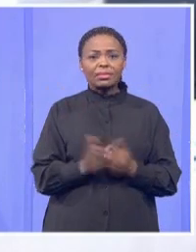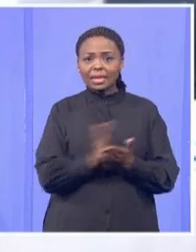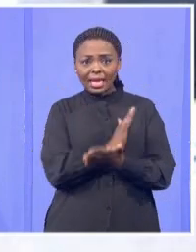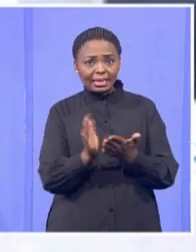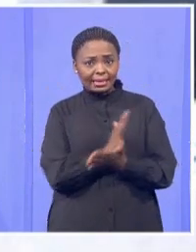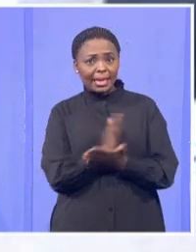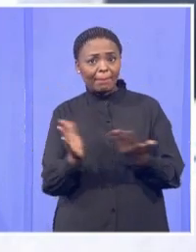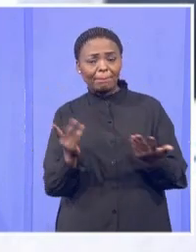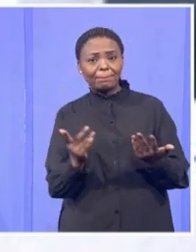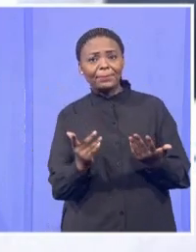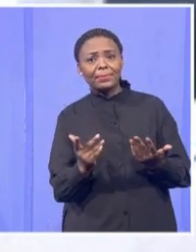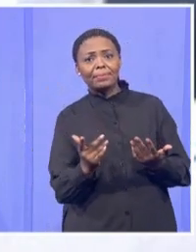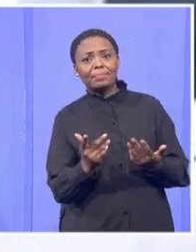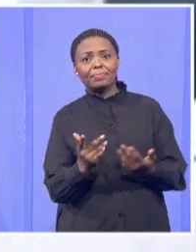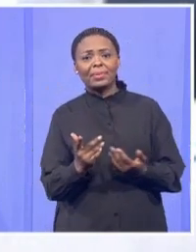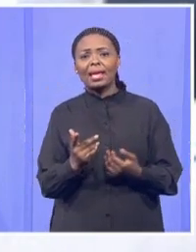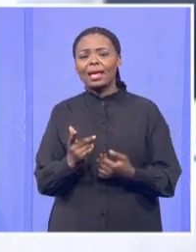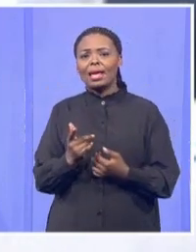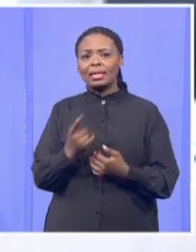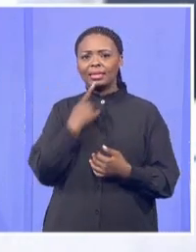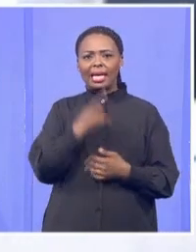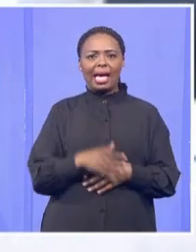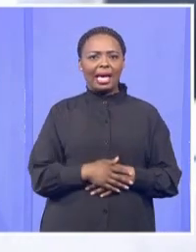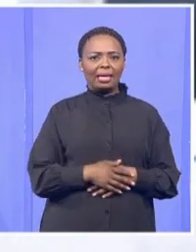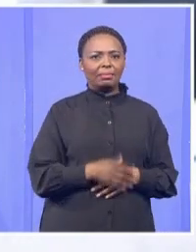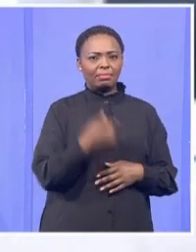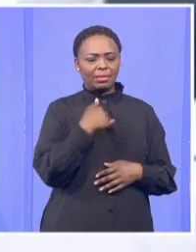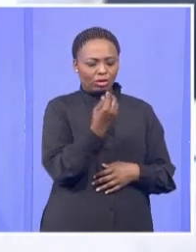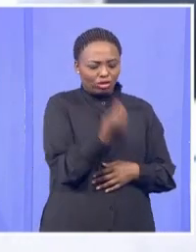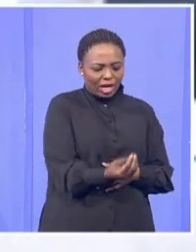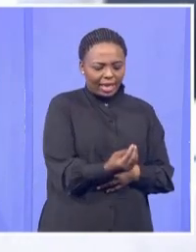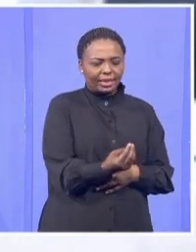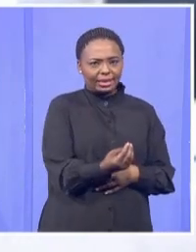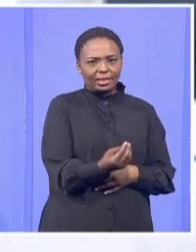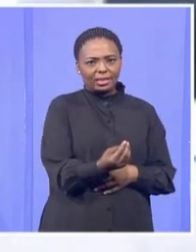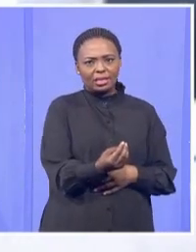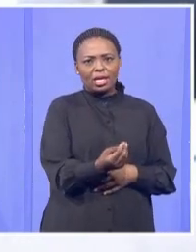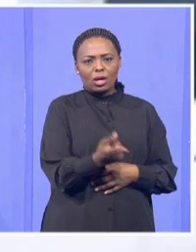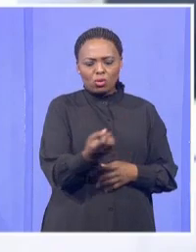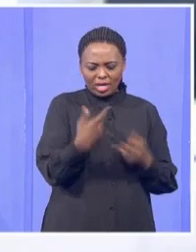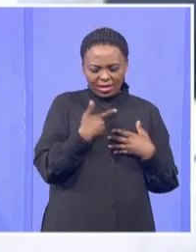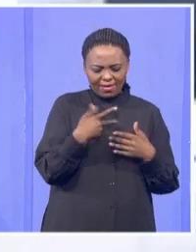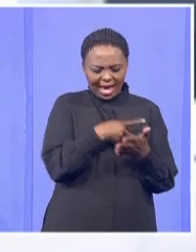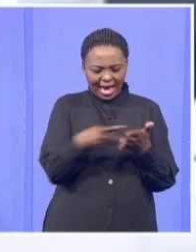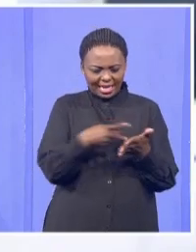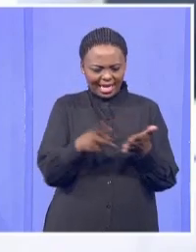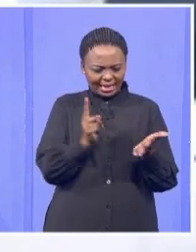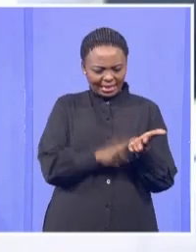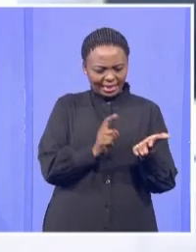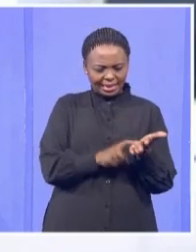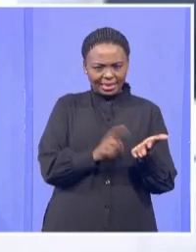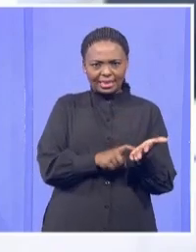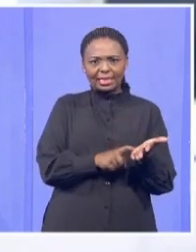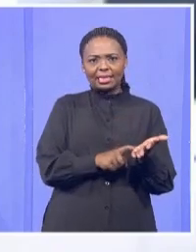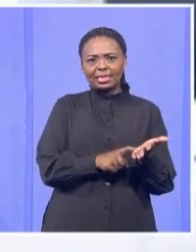go to the address that you've given and say, do you have a child of this with this name? And you find the poor